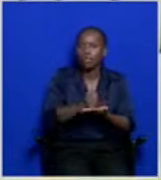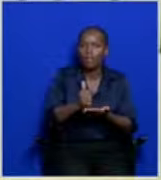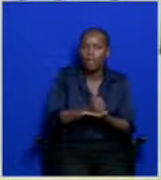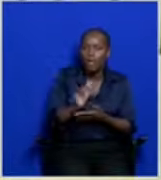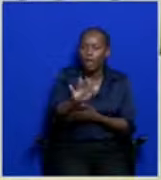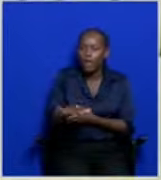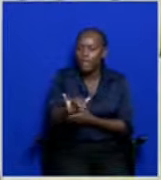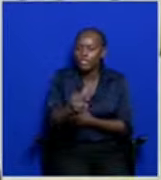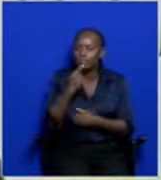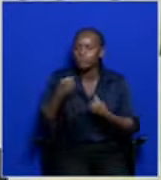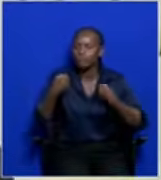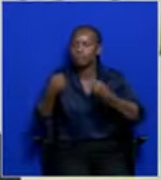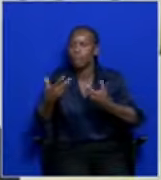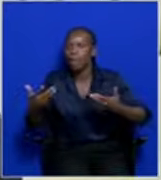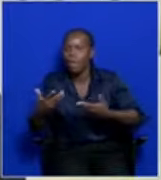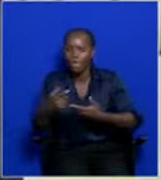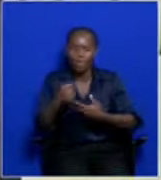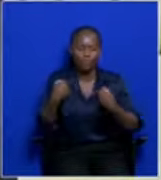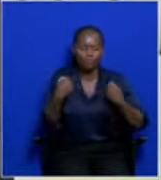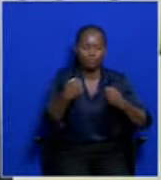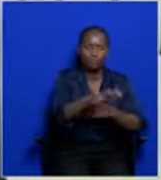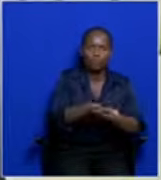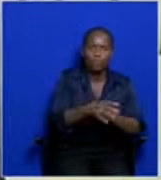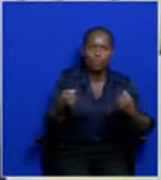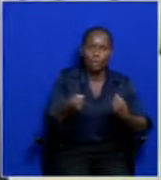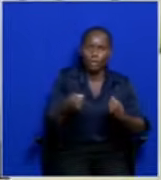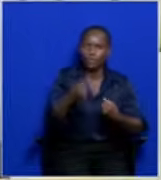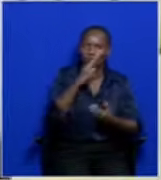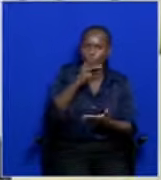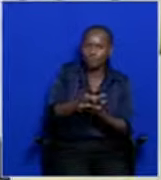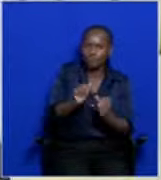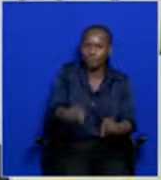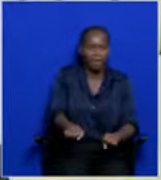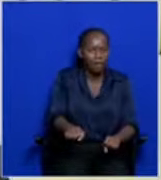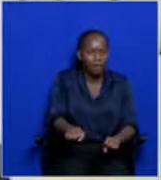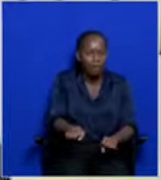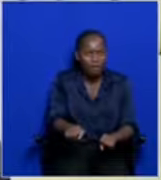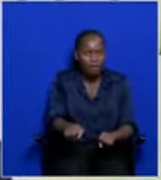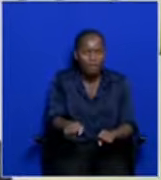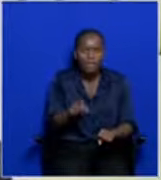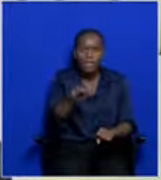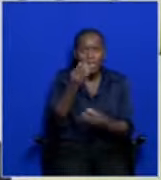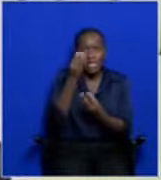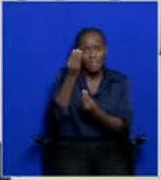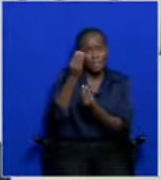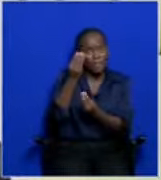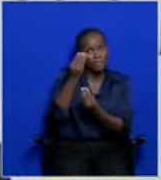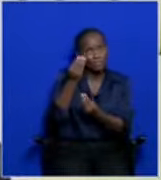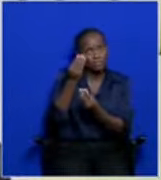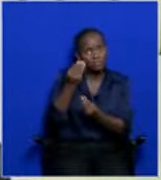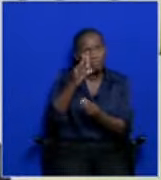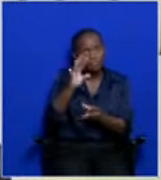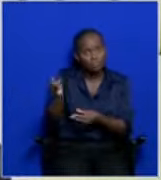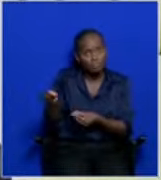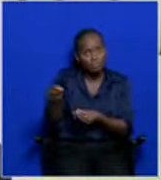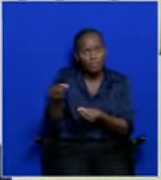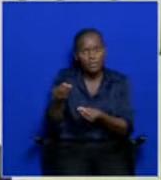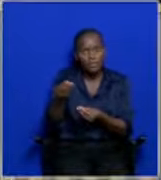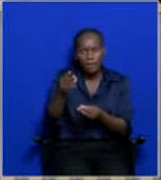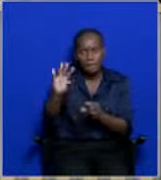the dates in question. The information is provided to assist the Commission in addressing any